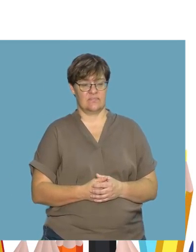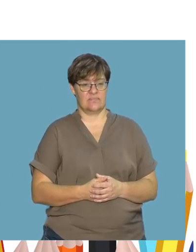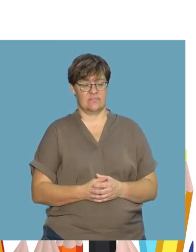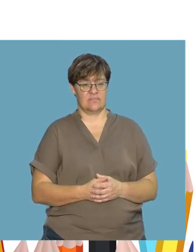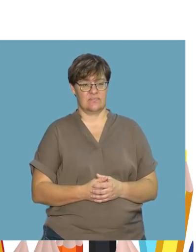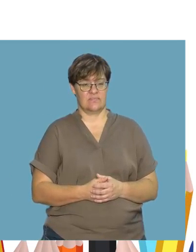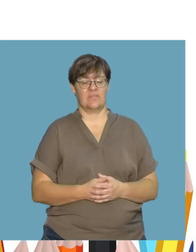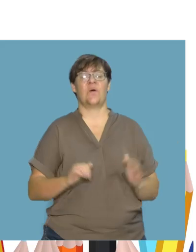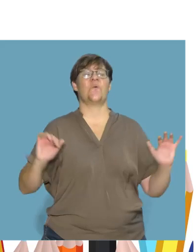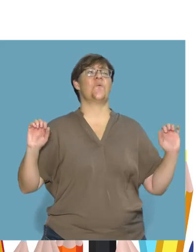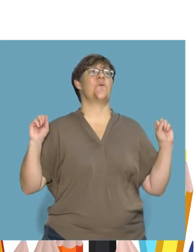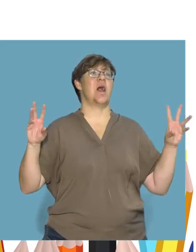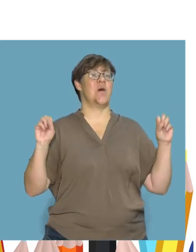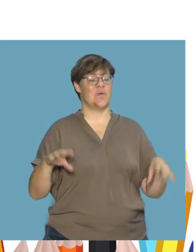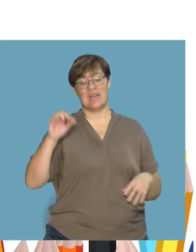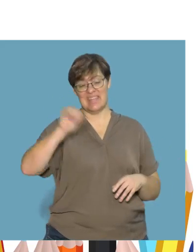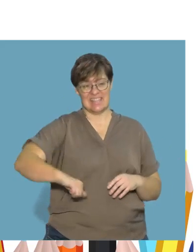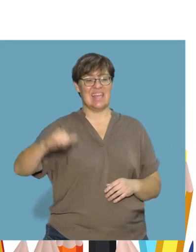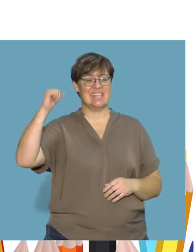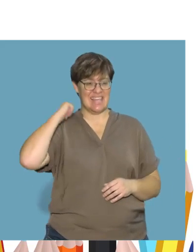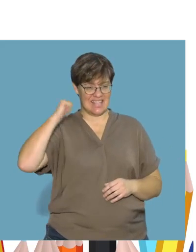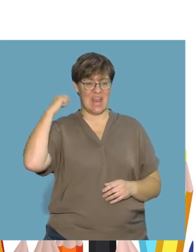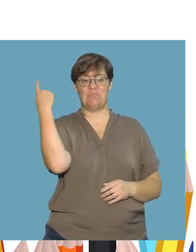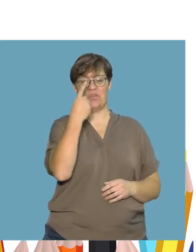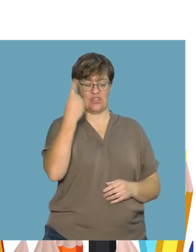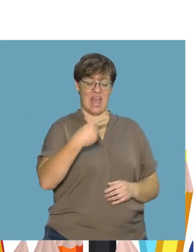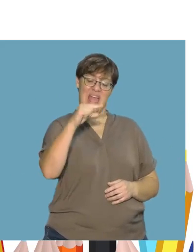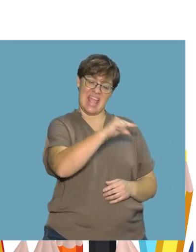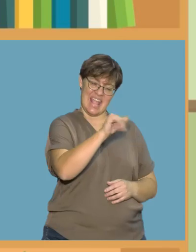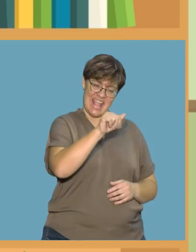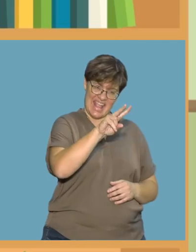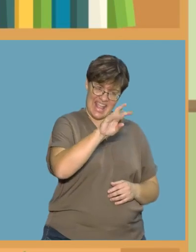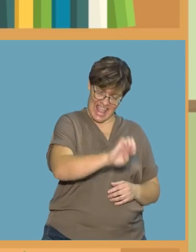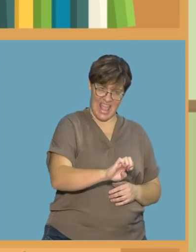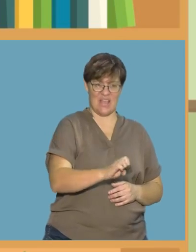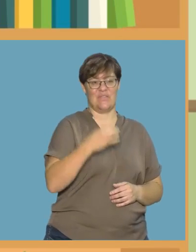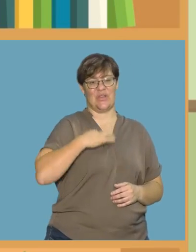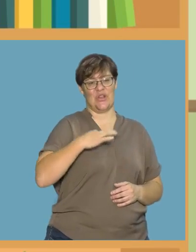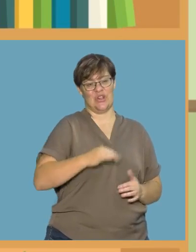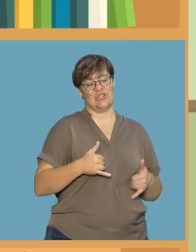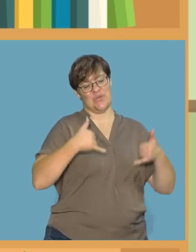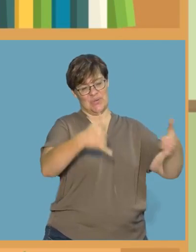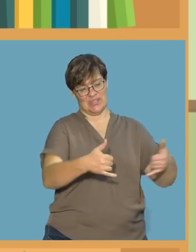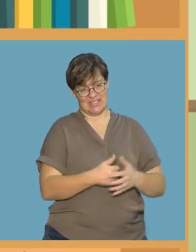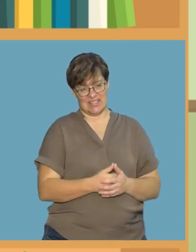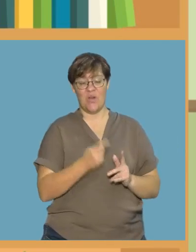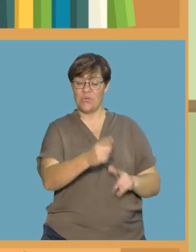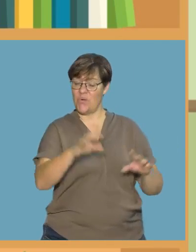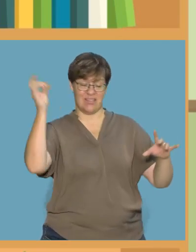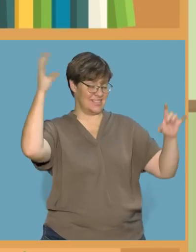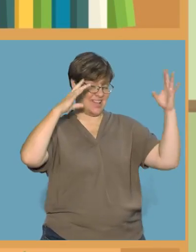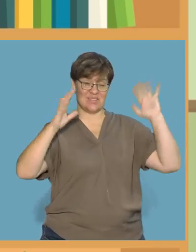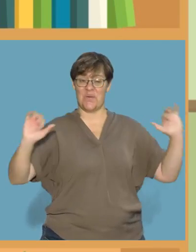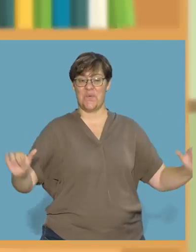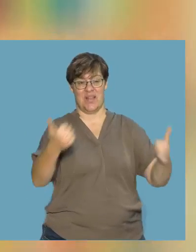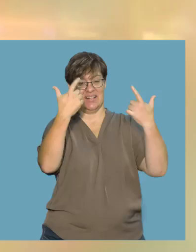Wow! Yesterday the principal gave the girls an award. You are stars! Well done!